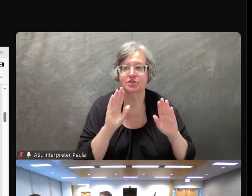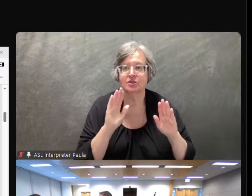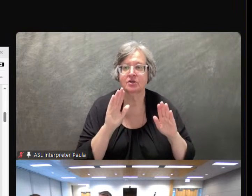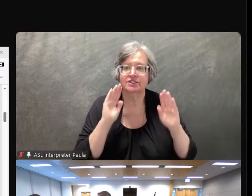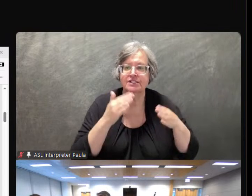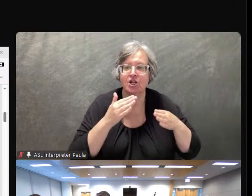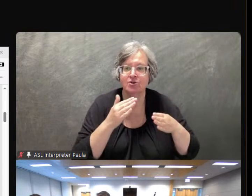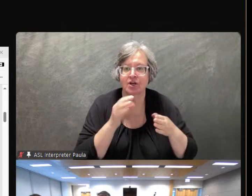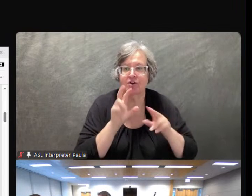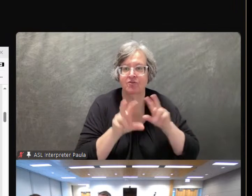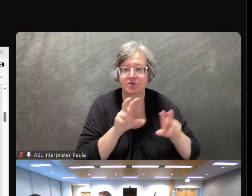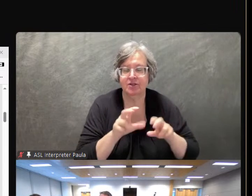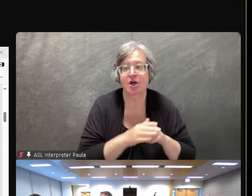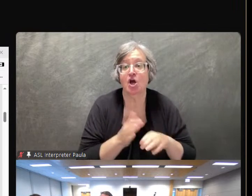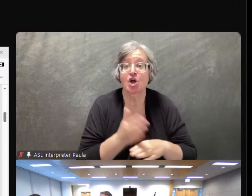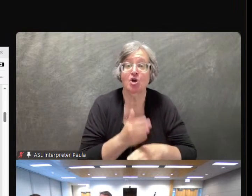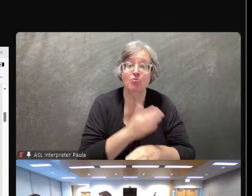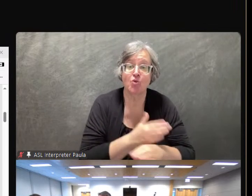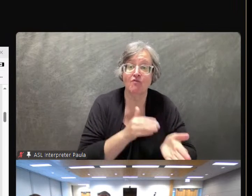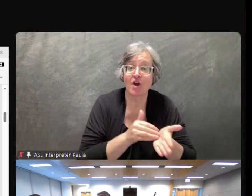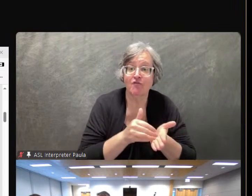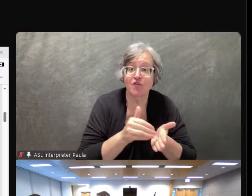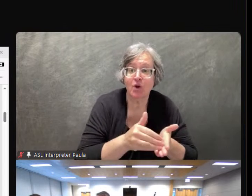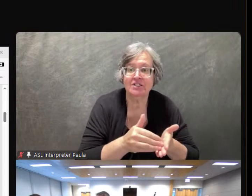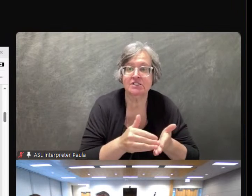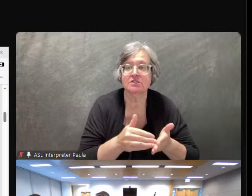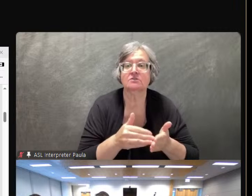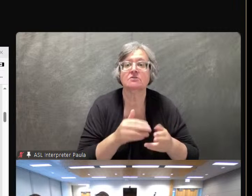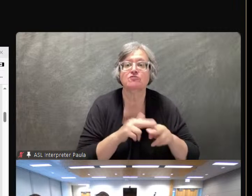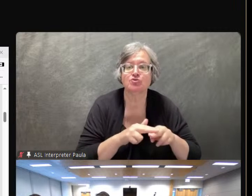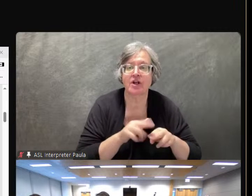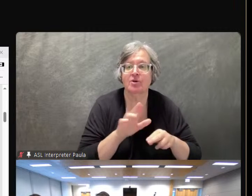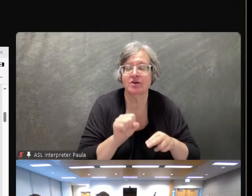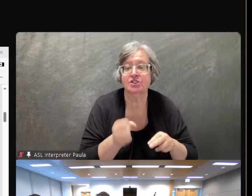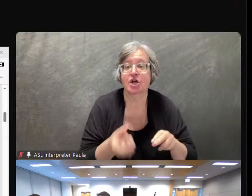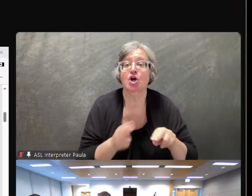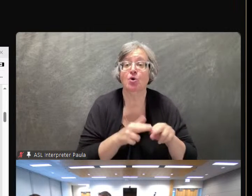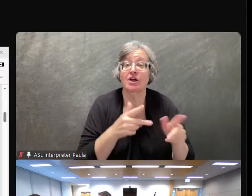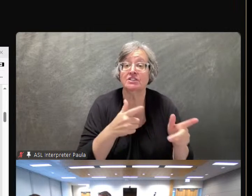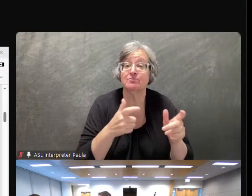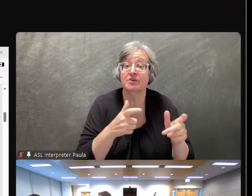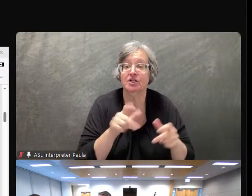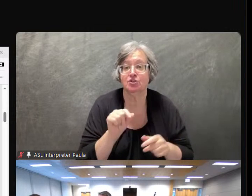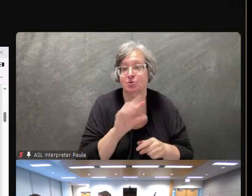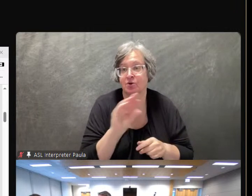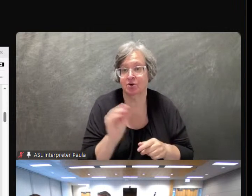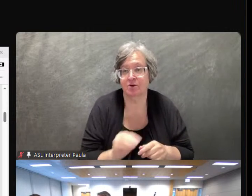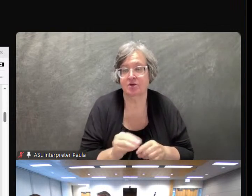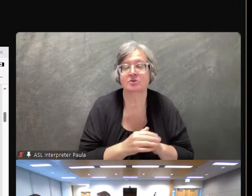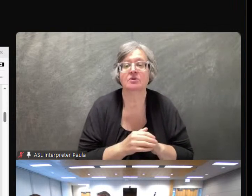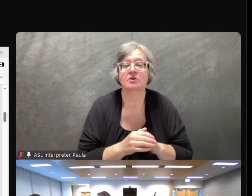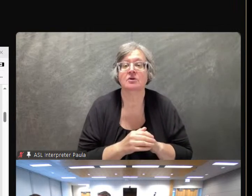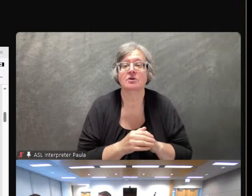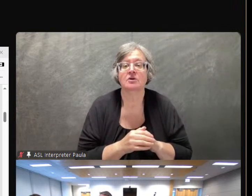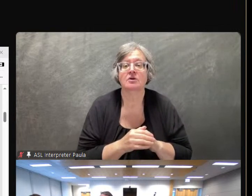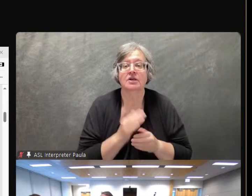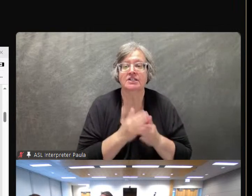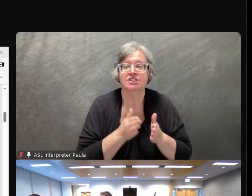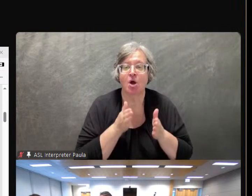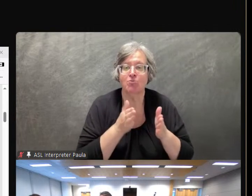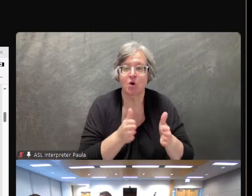investments, improving frequency, increasing speed by 20% in certain